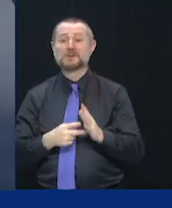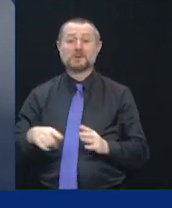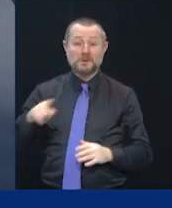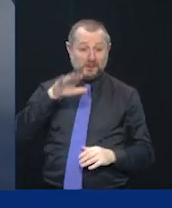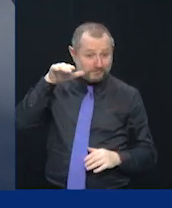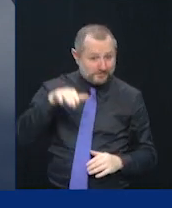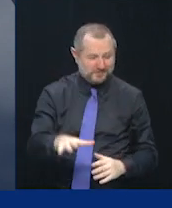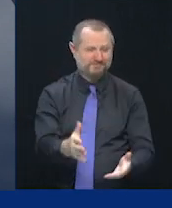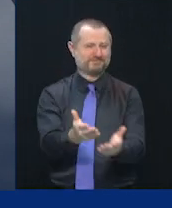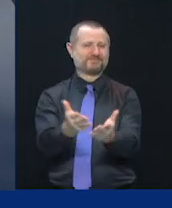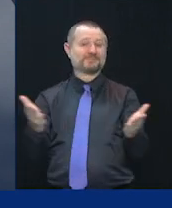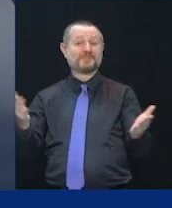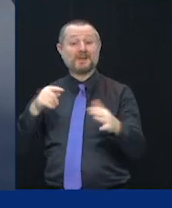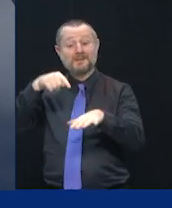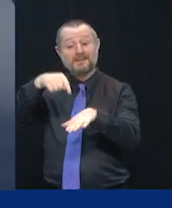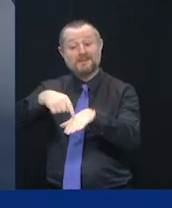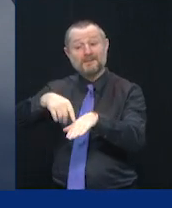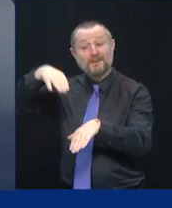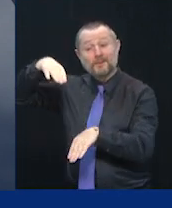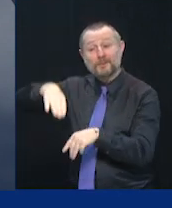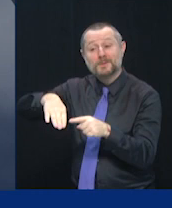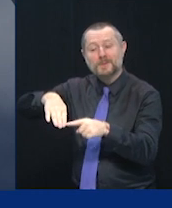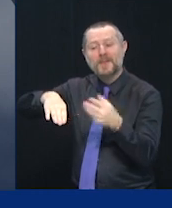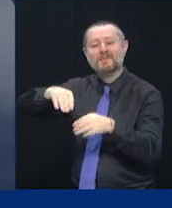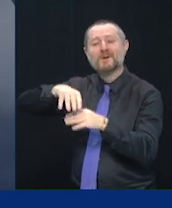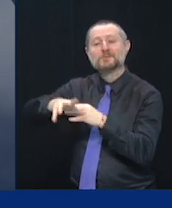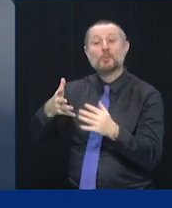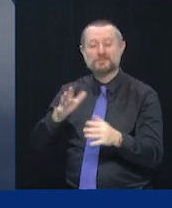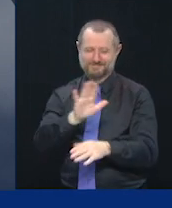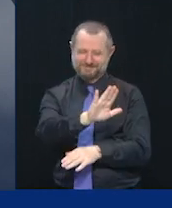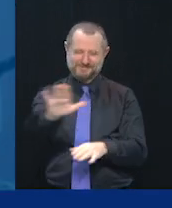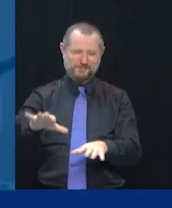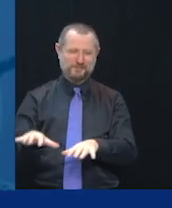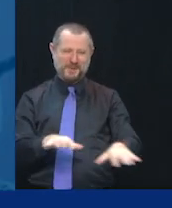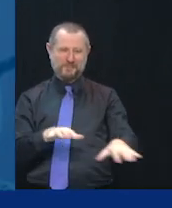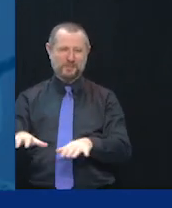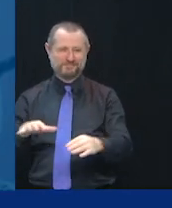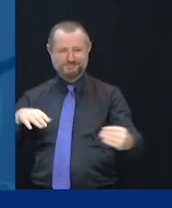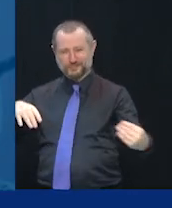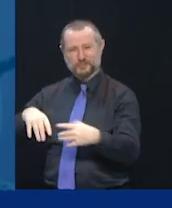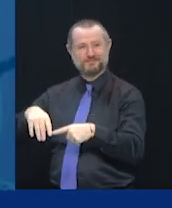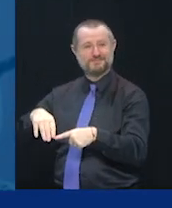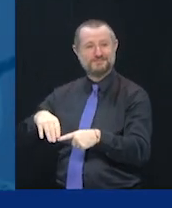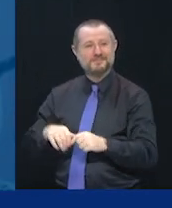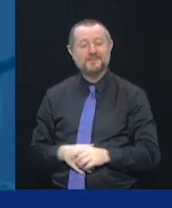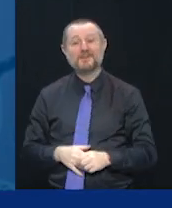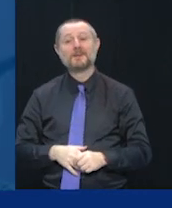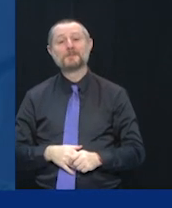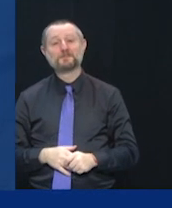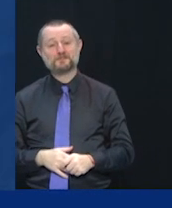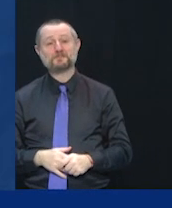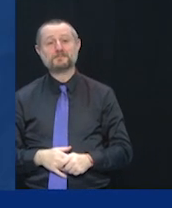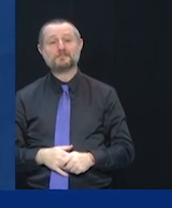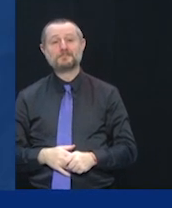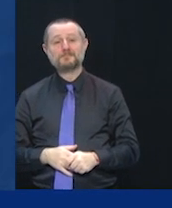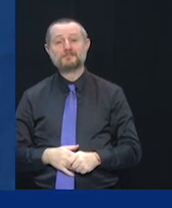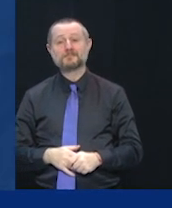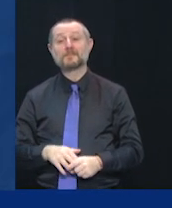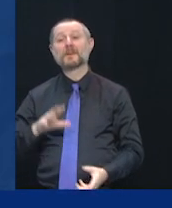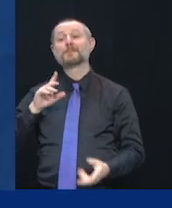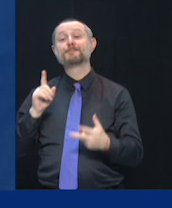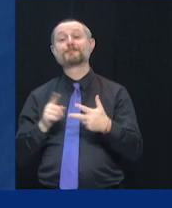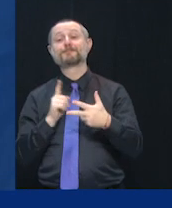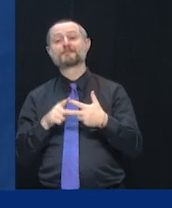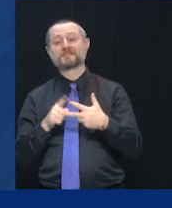is determined by behavior, and New Yorkers once again rose to the occasion. We're then talking